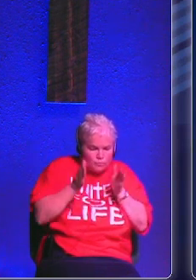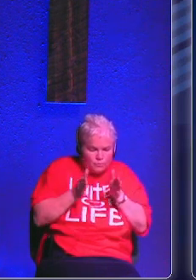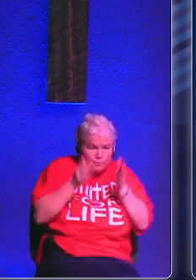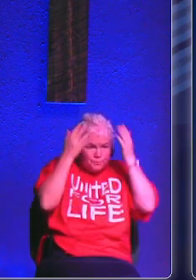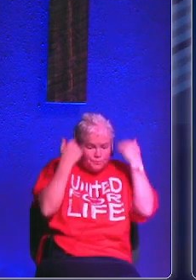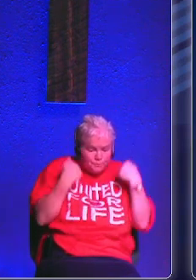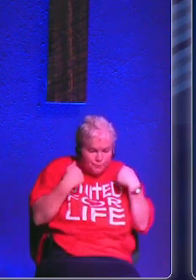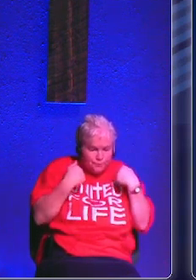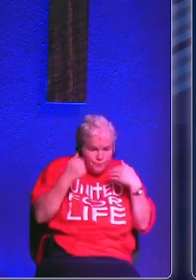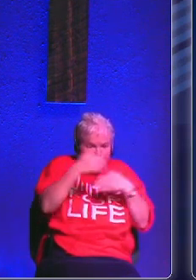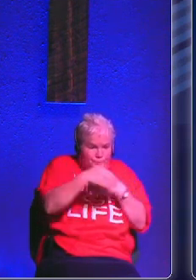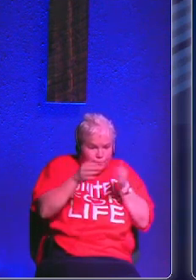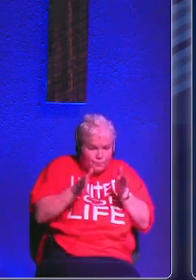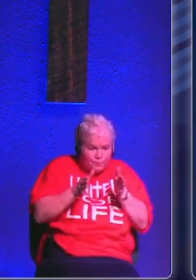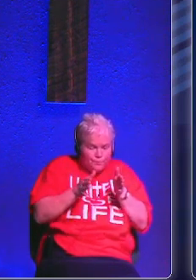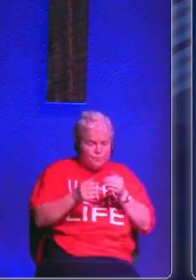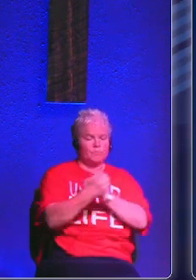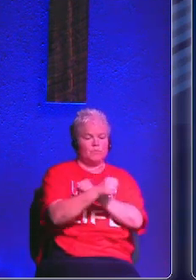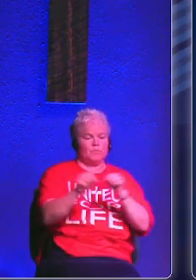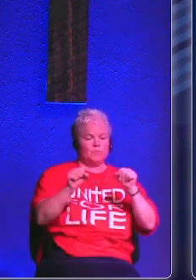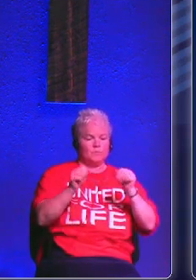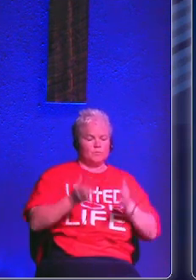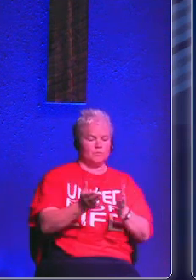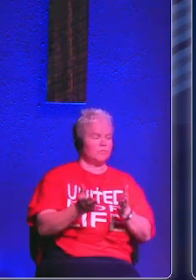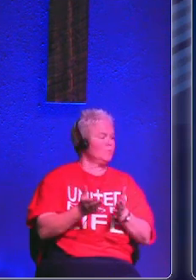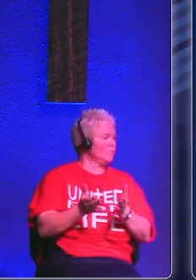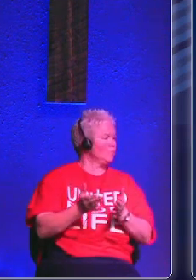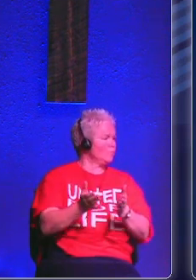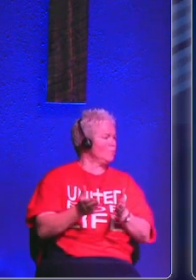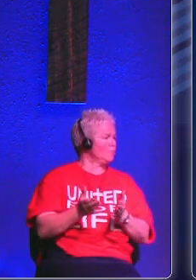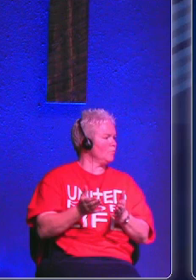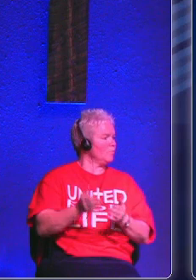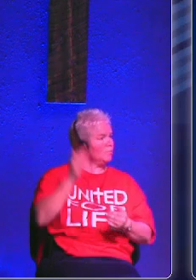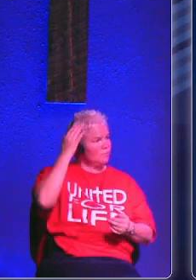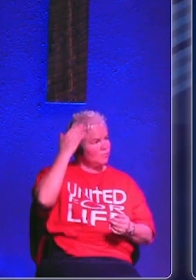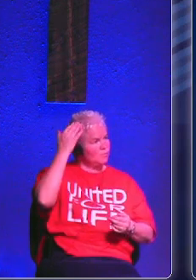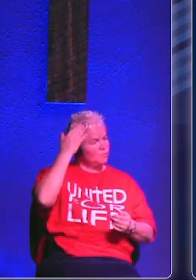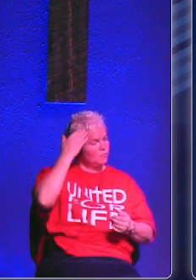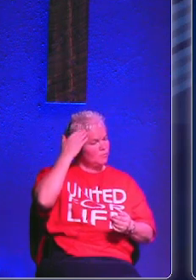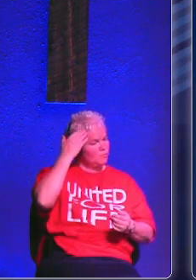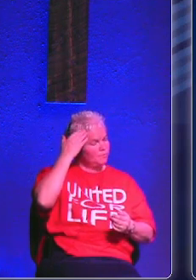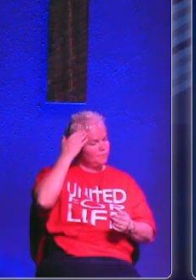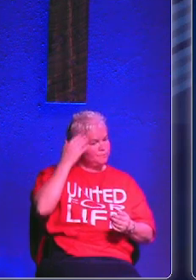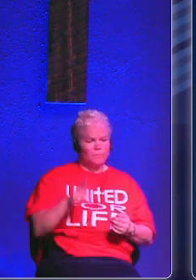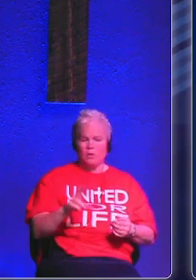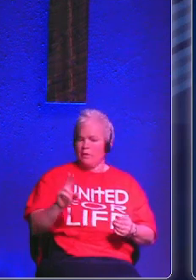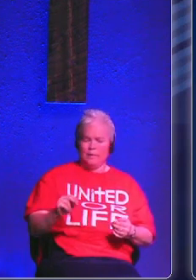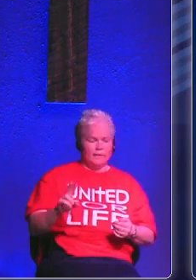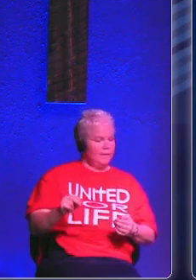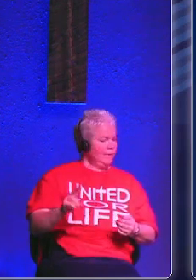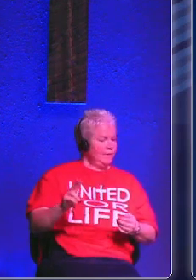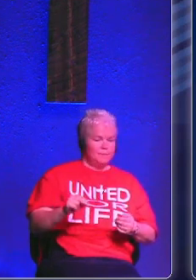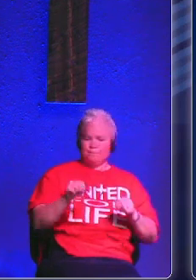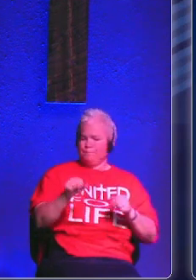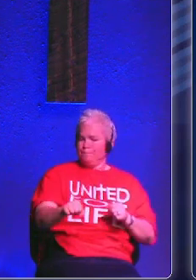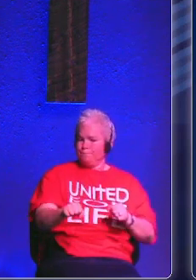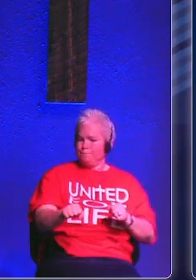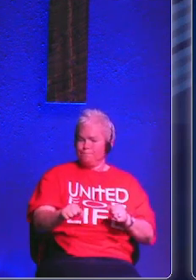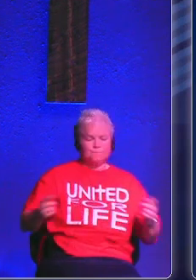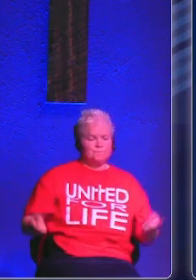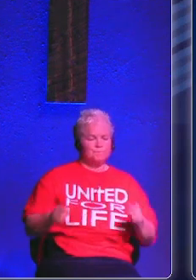easy. I just feel safe here. I just feel good. I don't know. I don't want to go out. I don't know what might